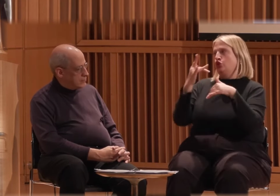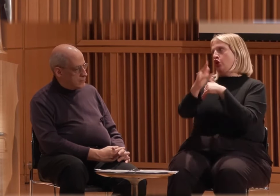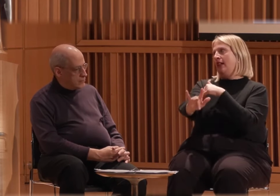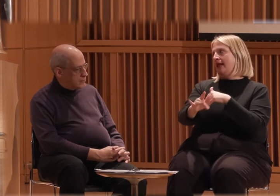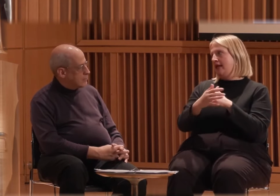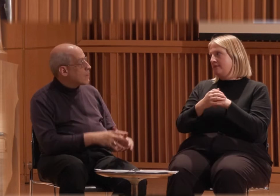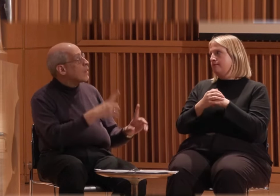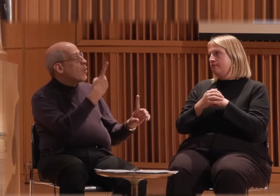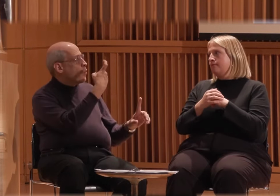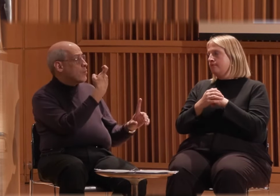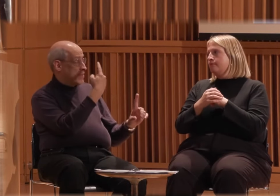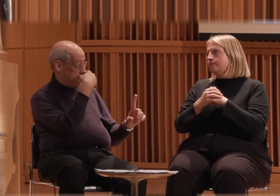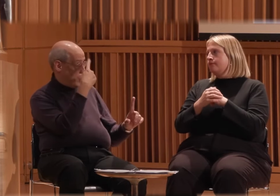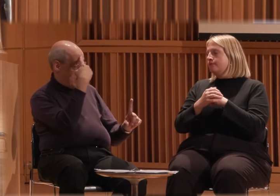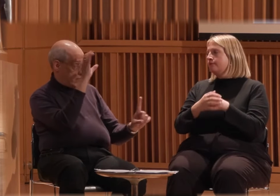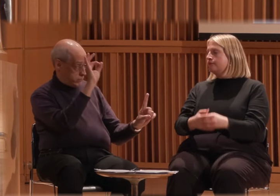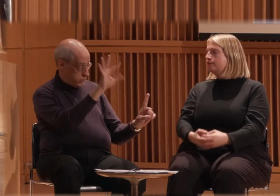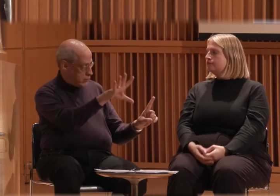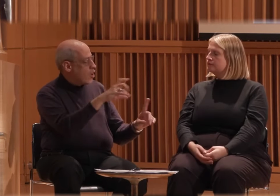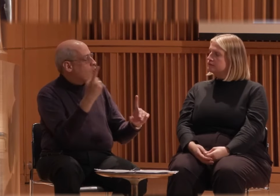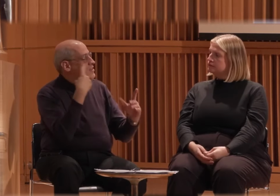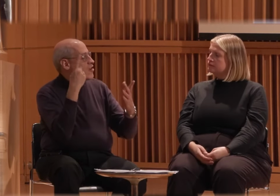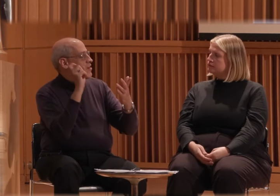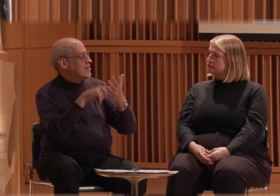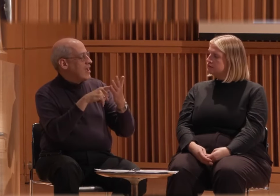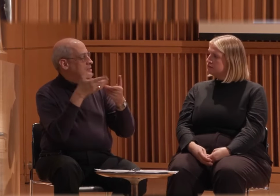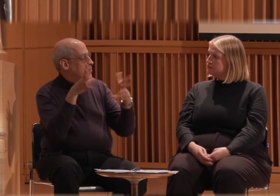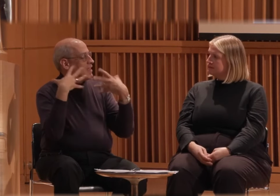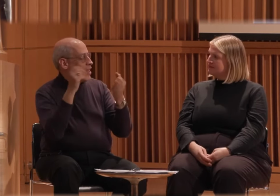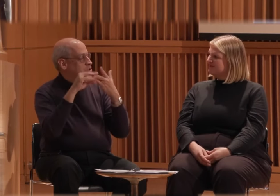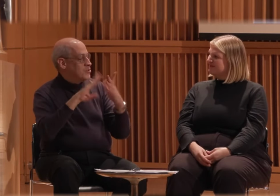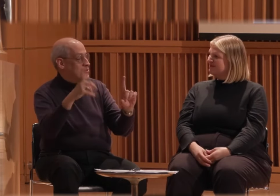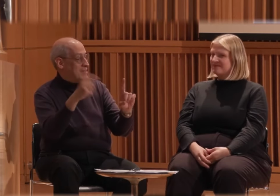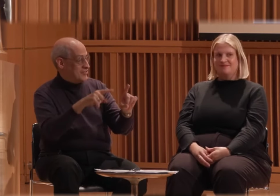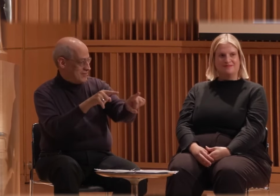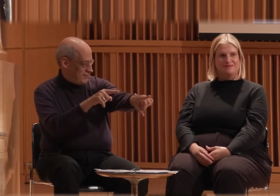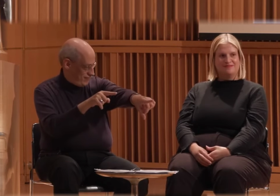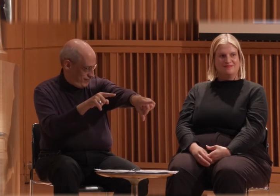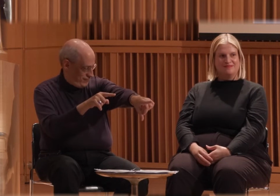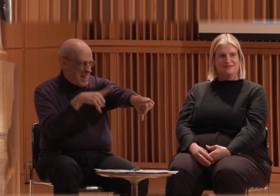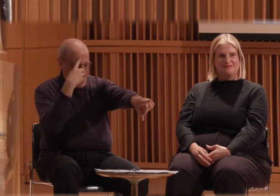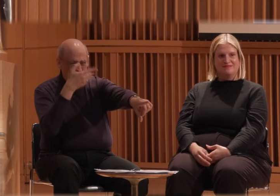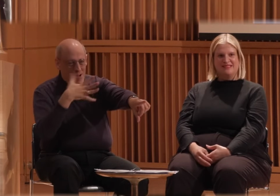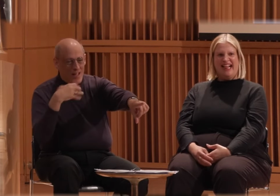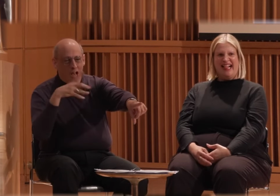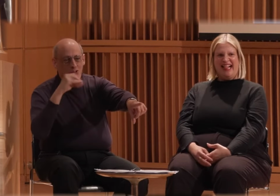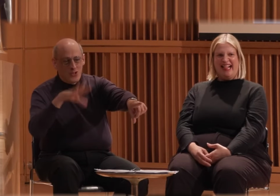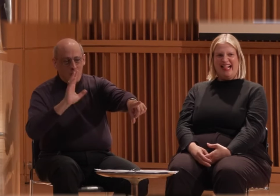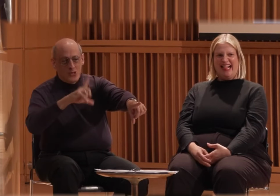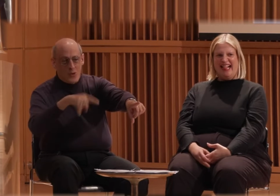One final thing I'll add to that is I can always recognize a public health student's question. So I think that was a public health student's question.